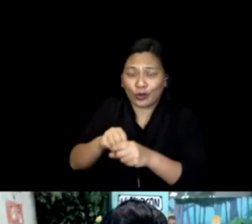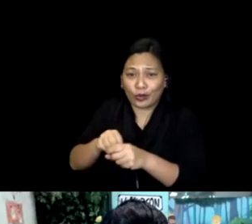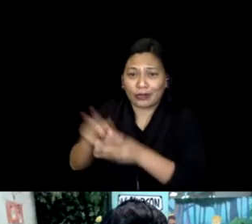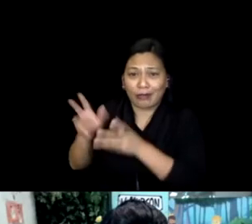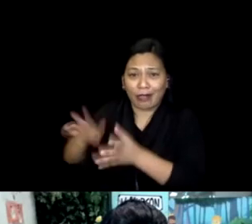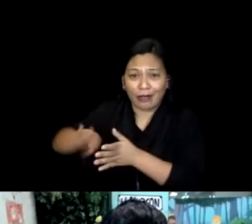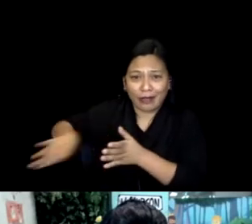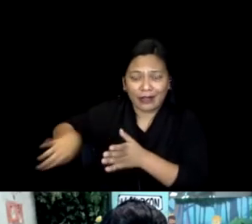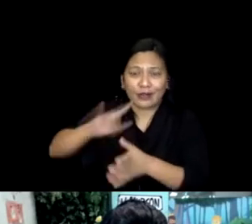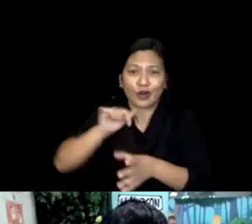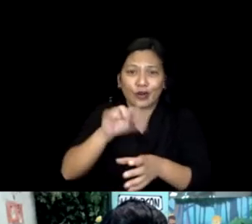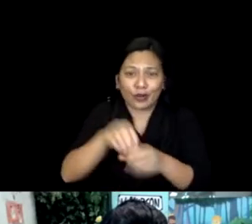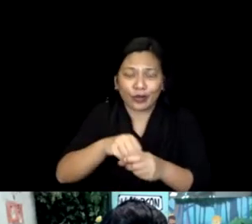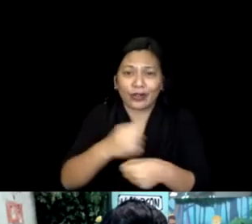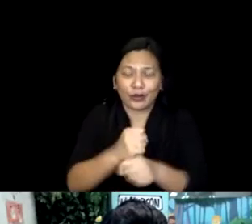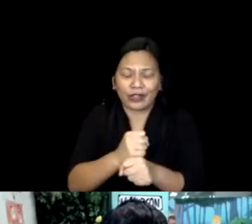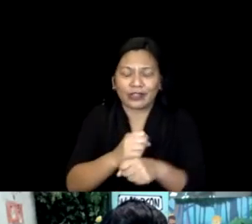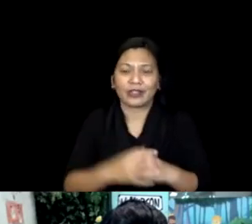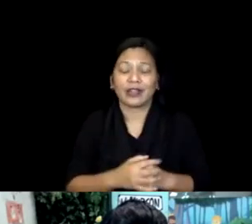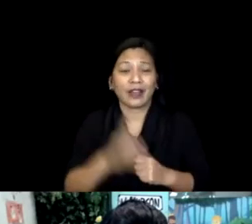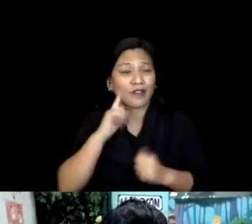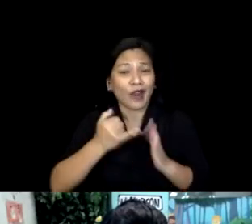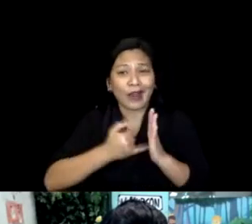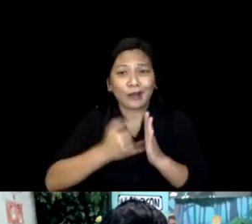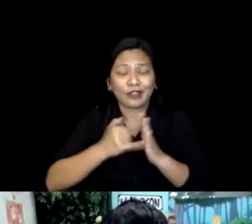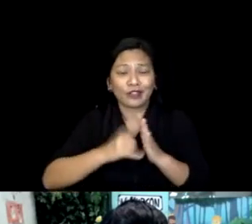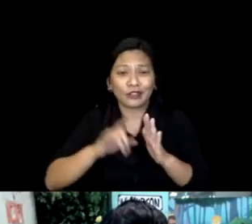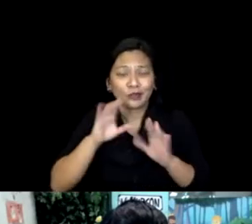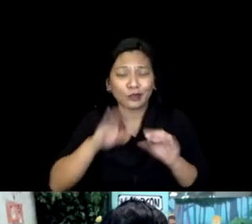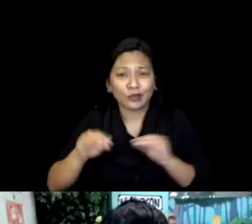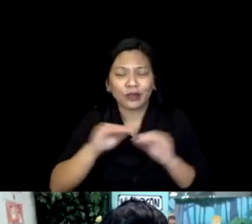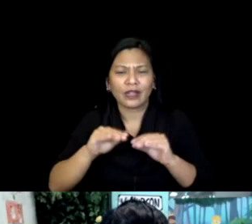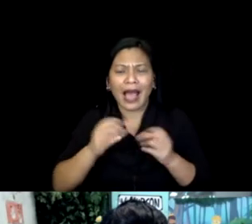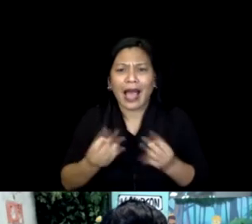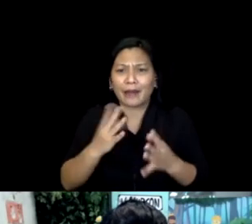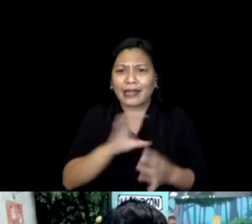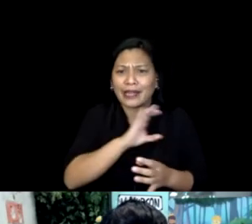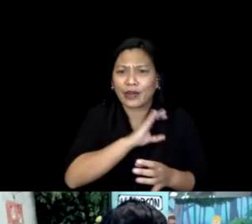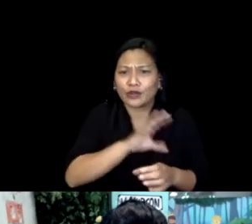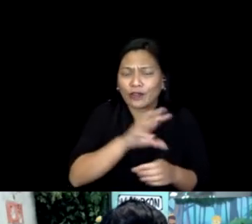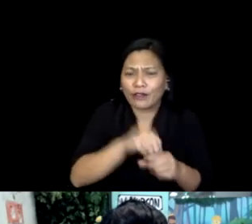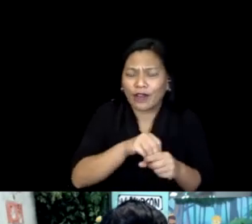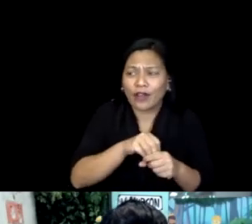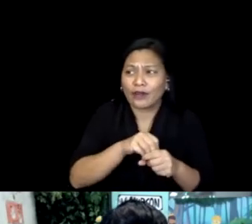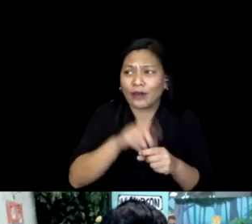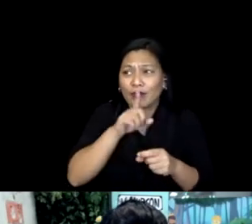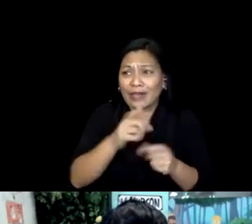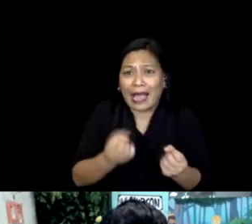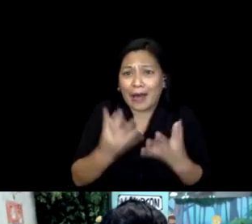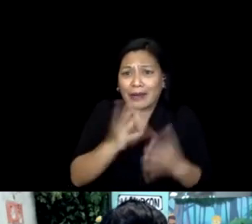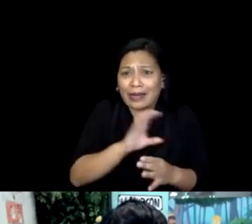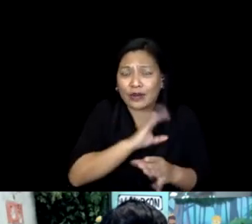as we're learning, like, you know, how many characters we're able to put in is highly limited. The amount of